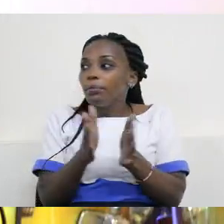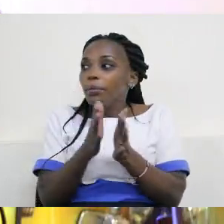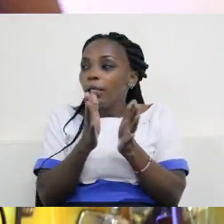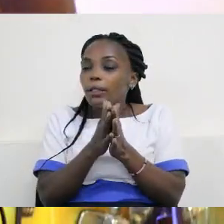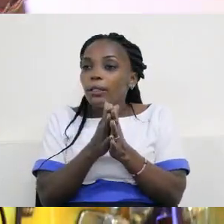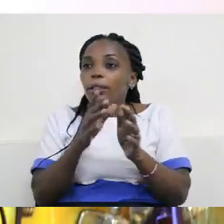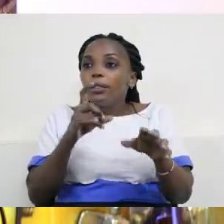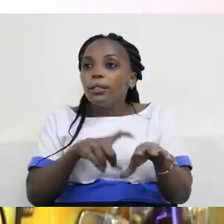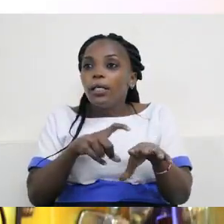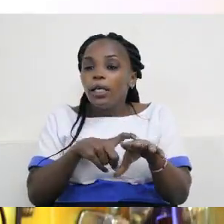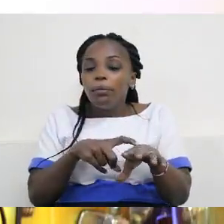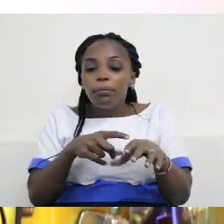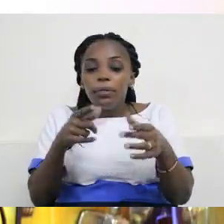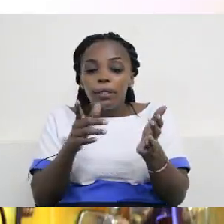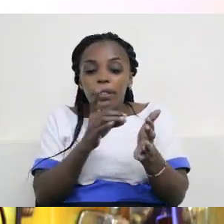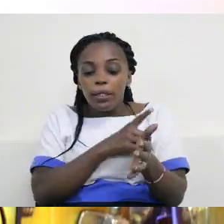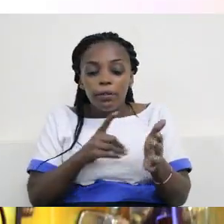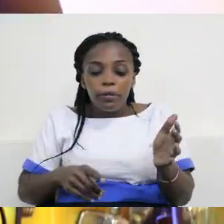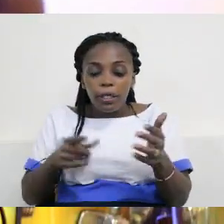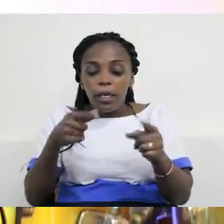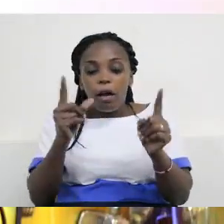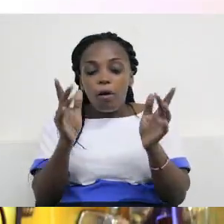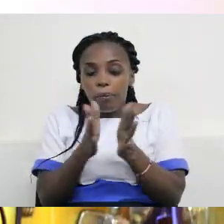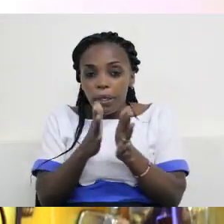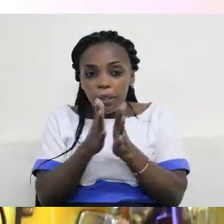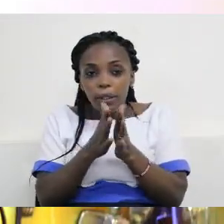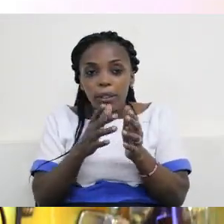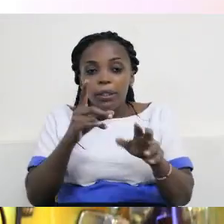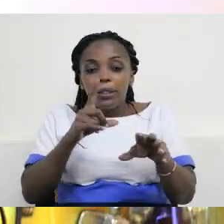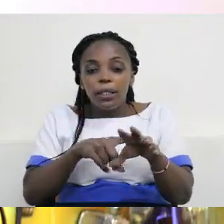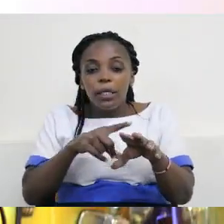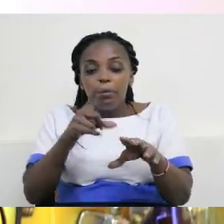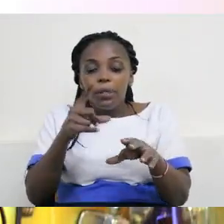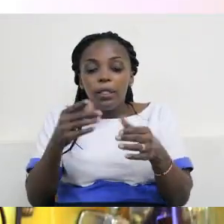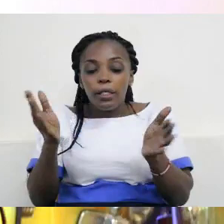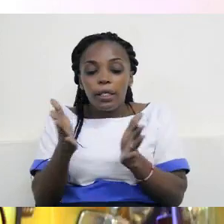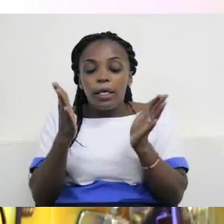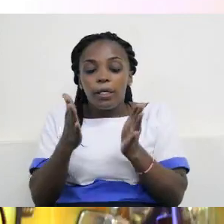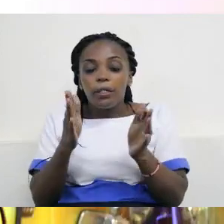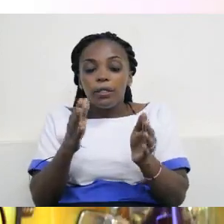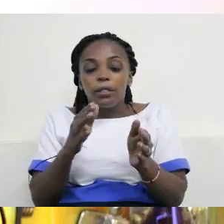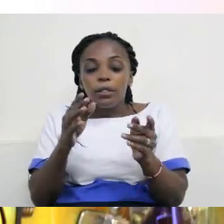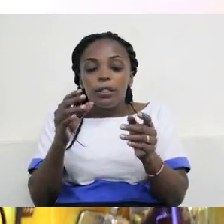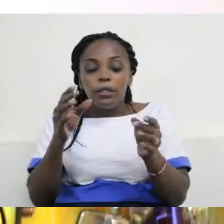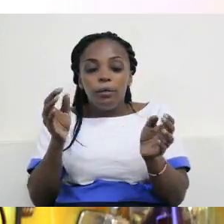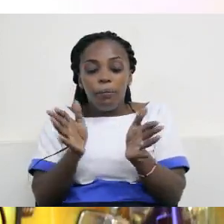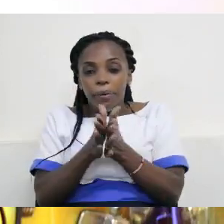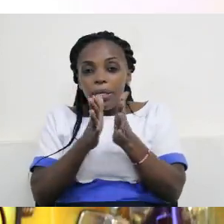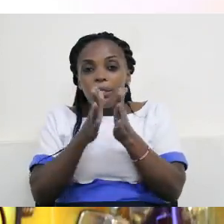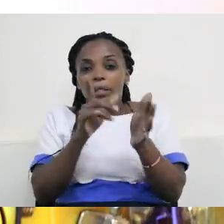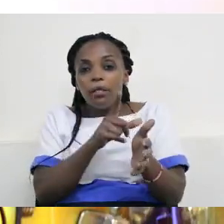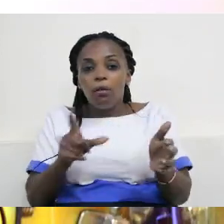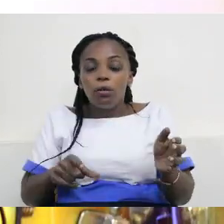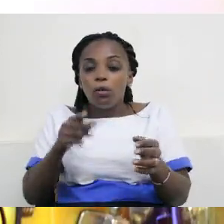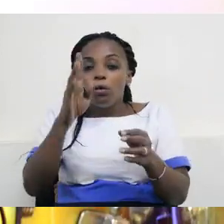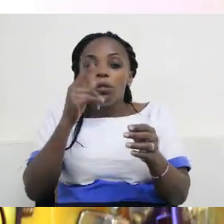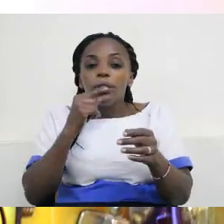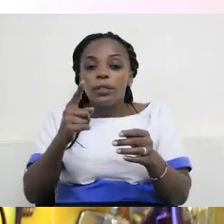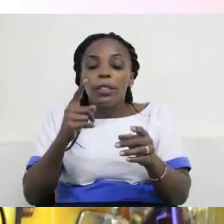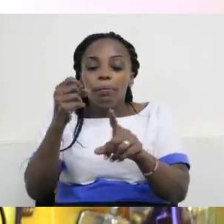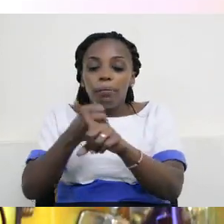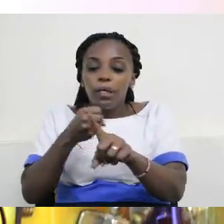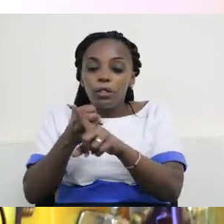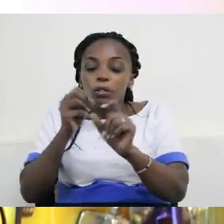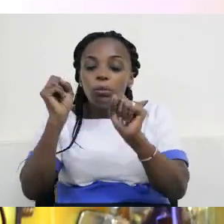he allowed praise to rise, when he encouraged himself and praised the Lord, God said to him, pursue and you